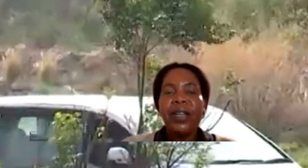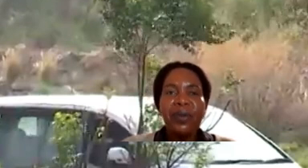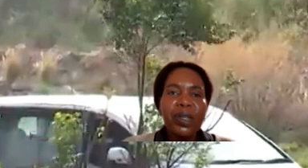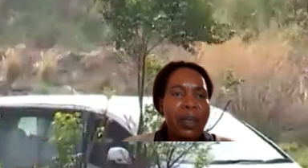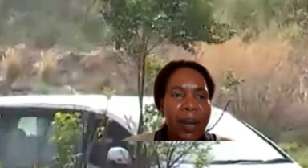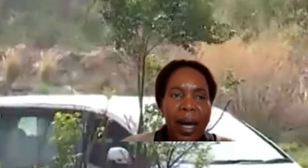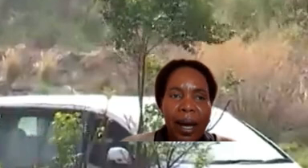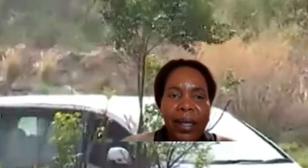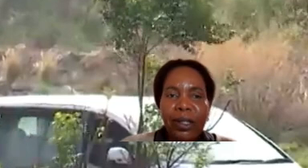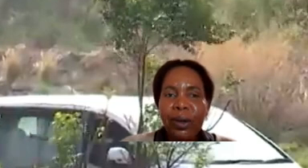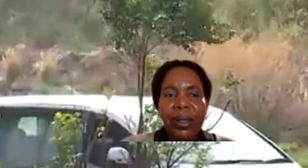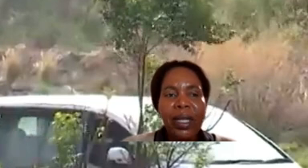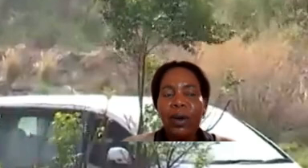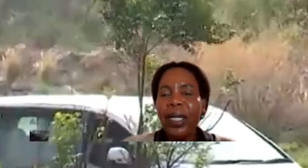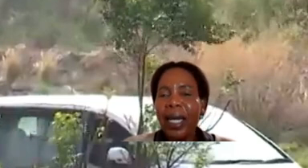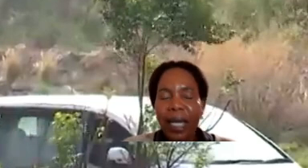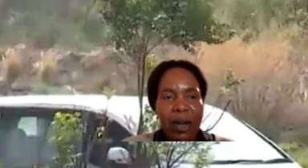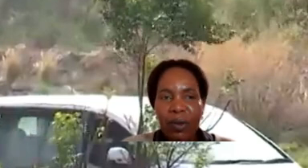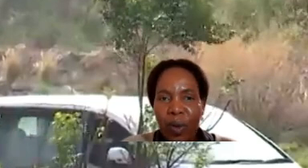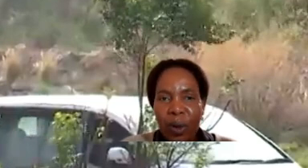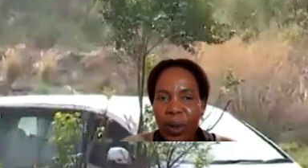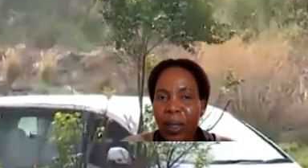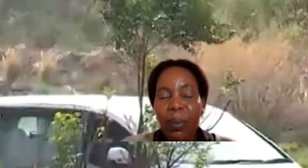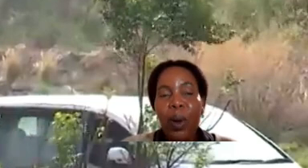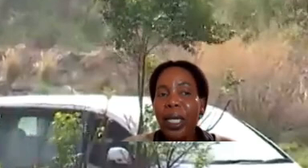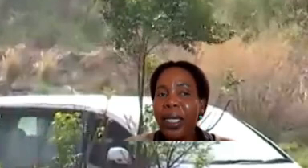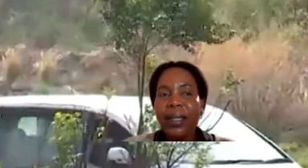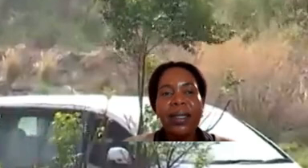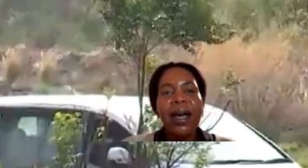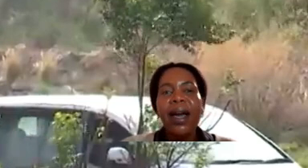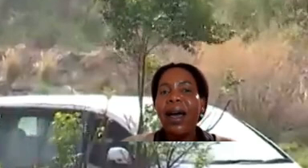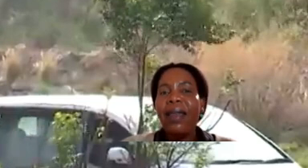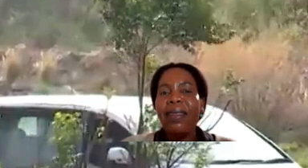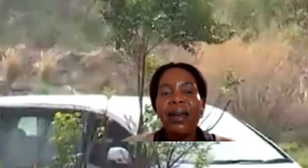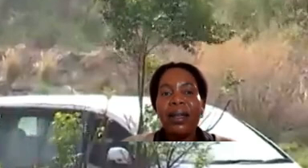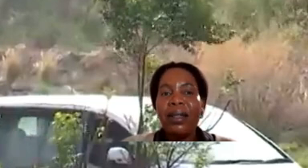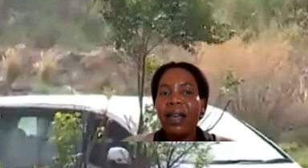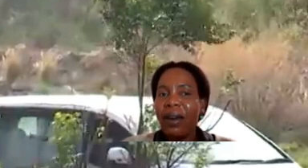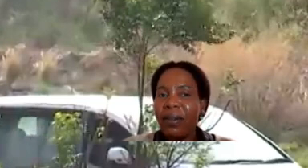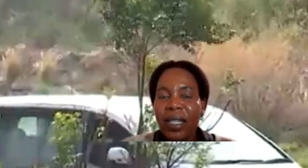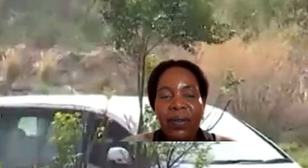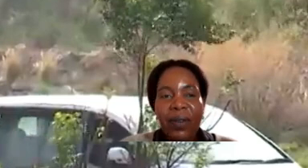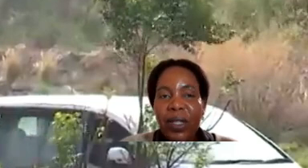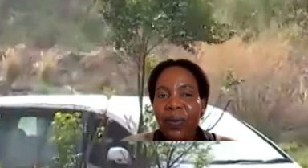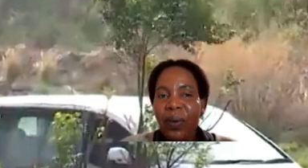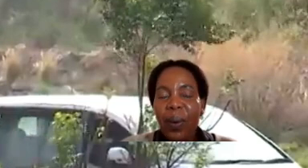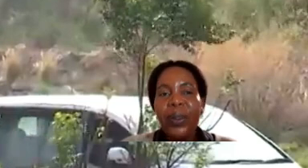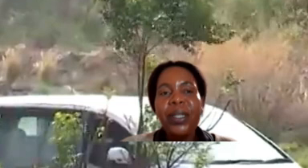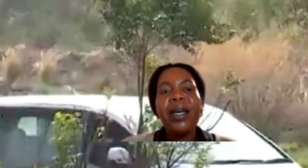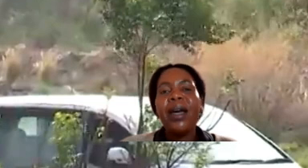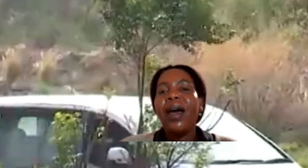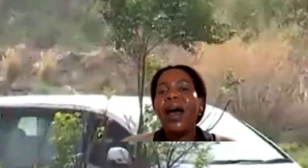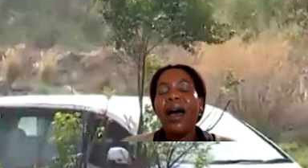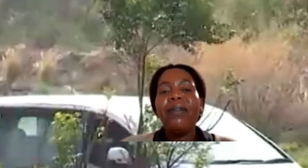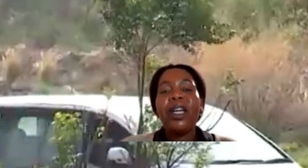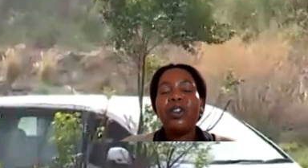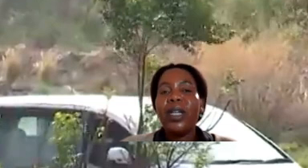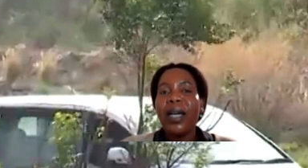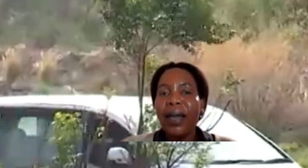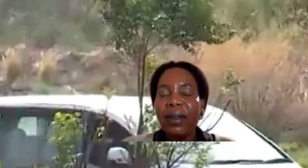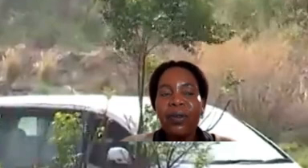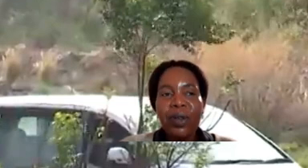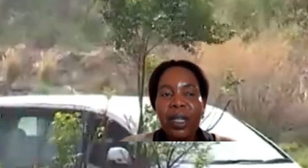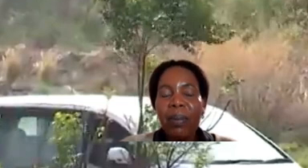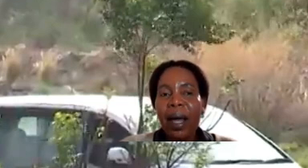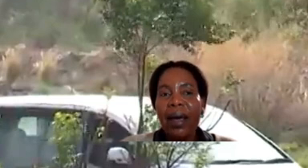because their food supply is not, they're not getting any food because the police and the South African Defense Force have actually